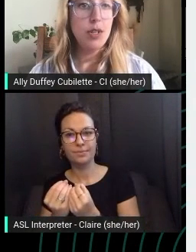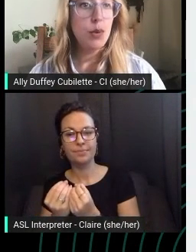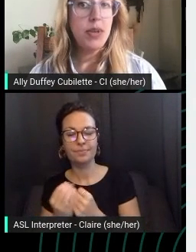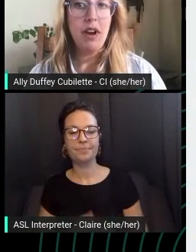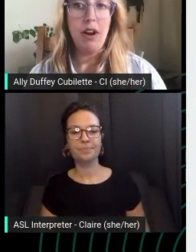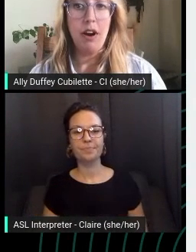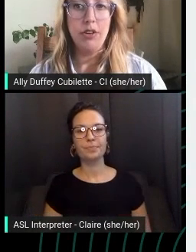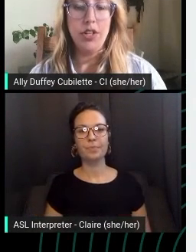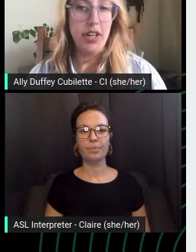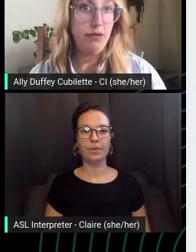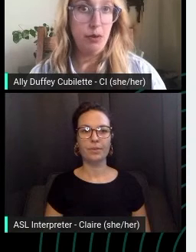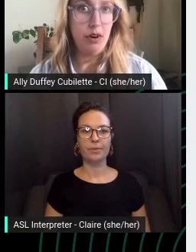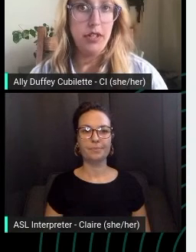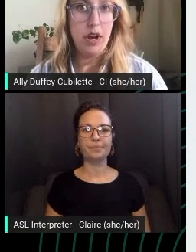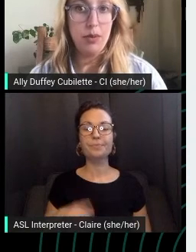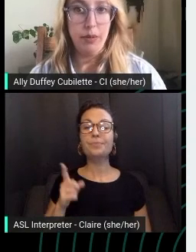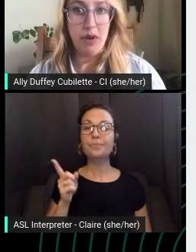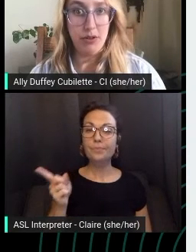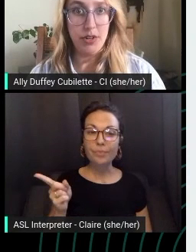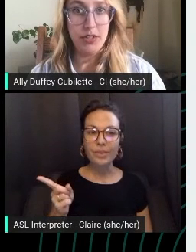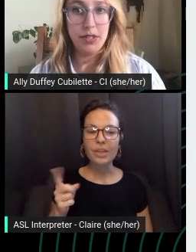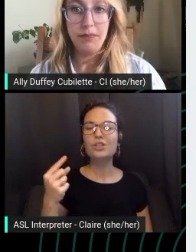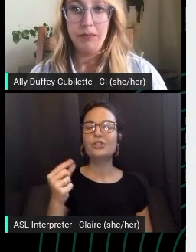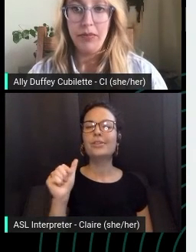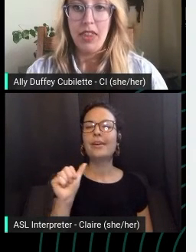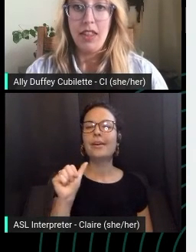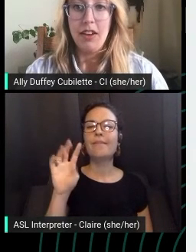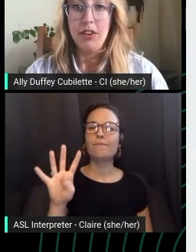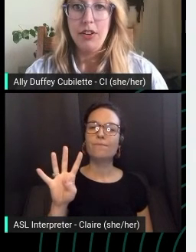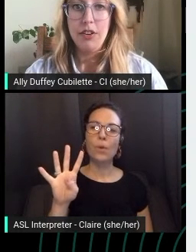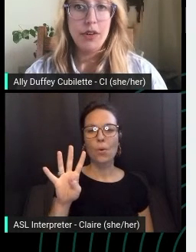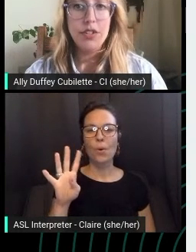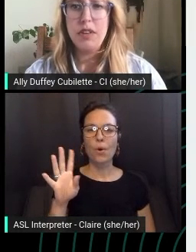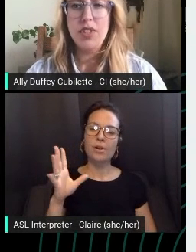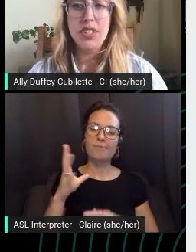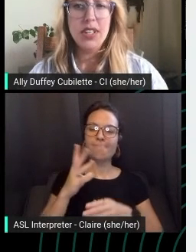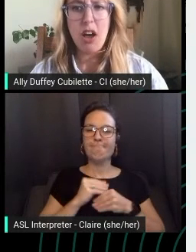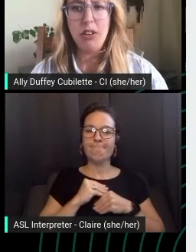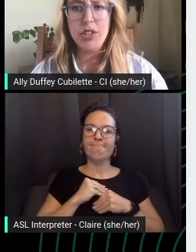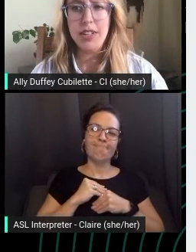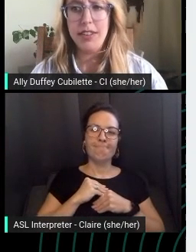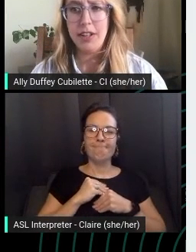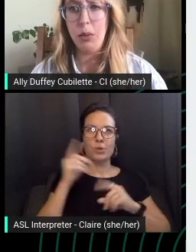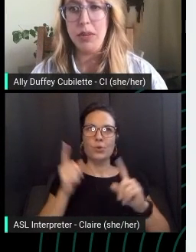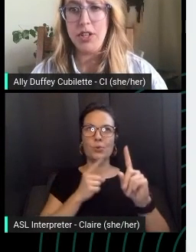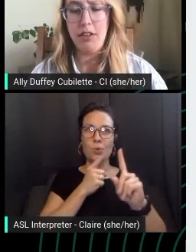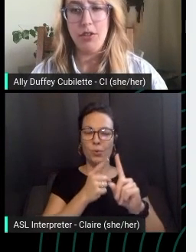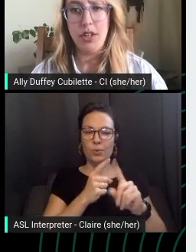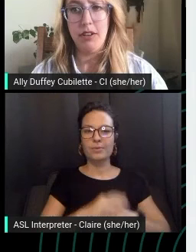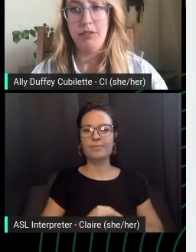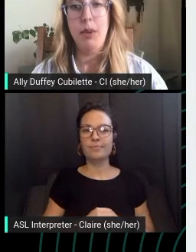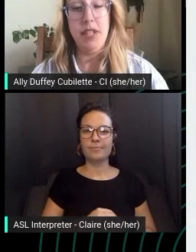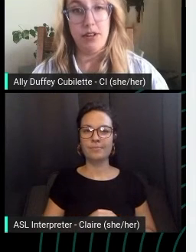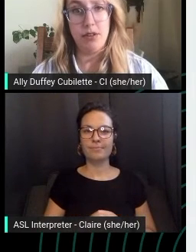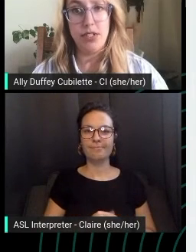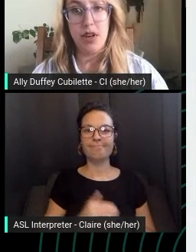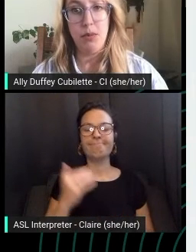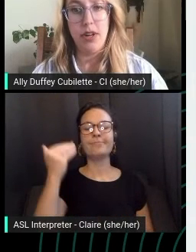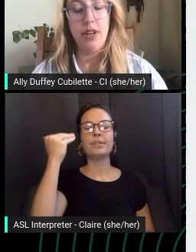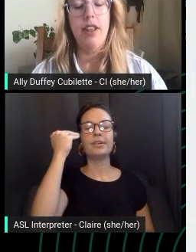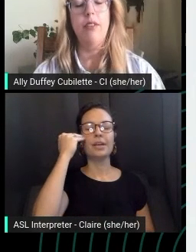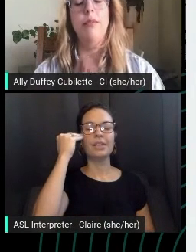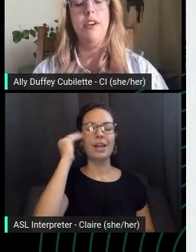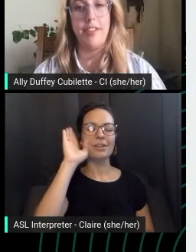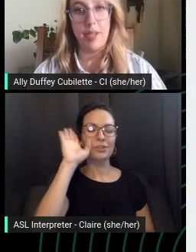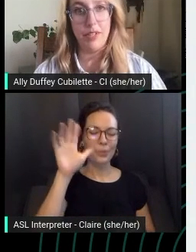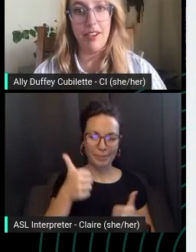So these will be our GA4 adoption mantras. First off, just acknowledging that it will be challenging from a technical